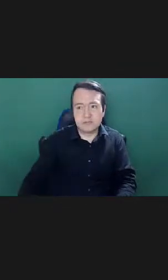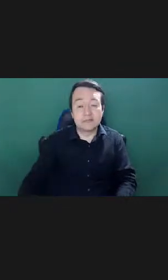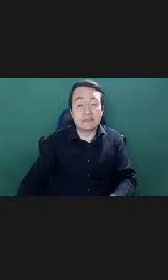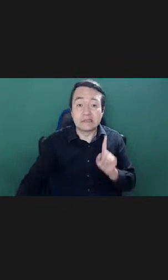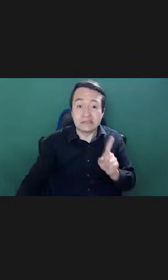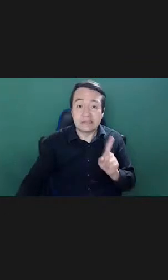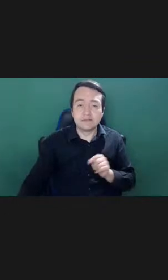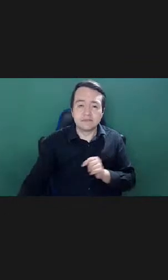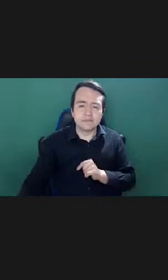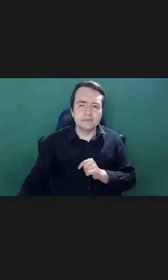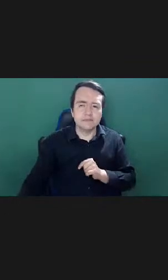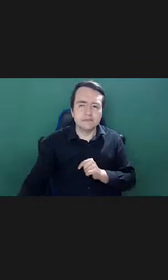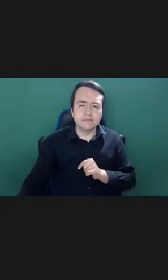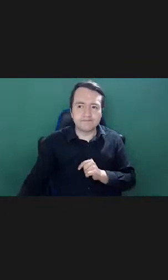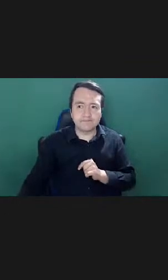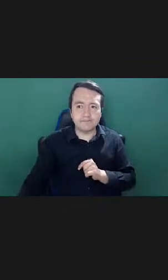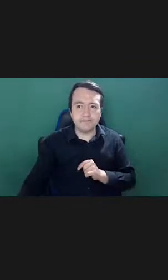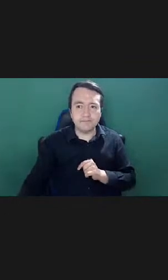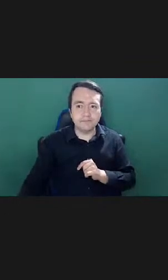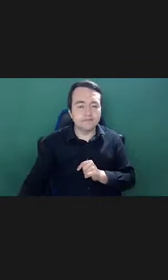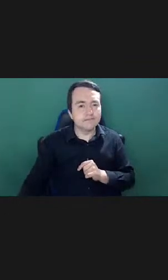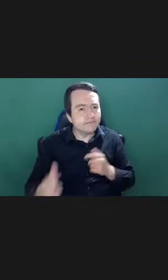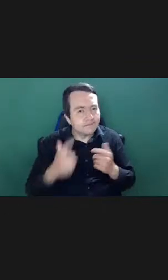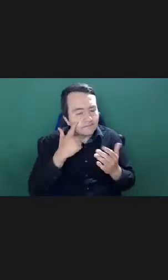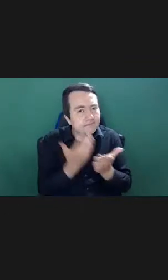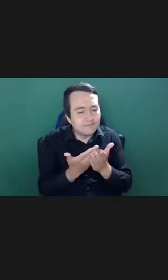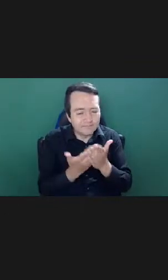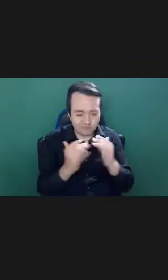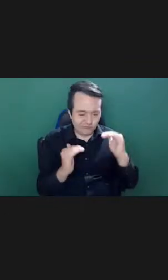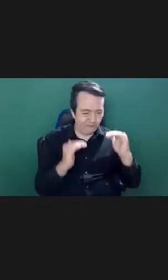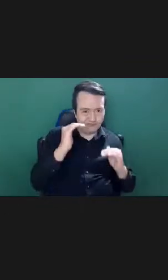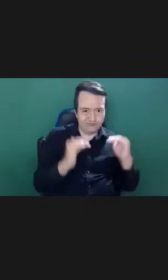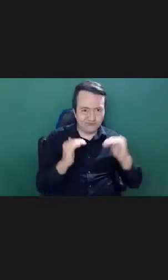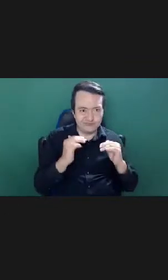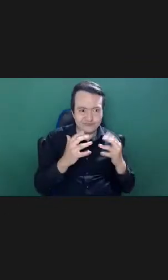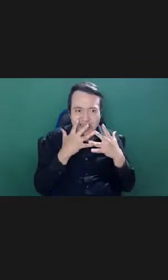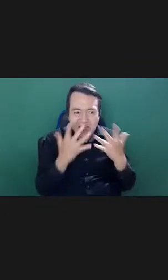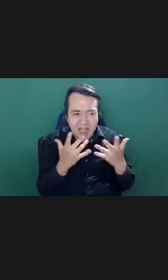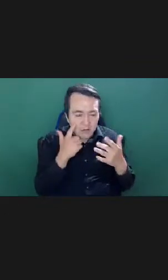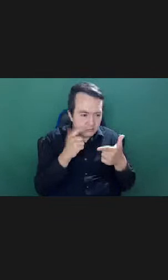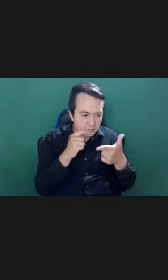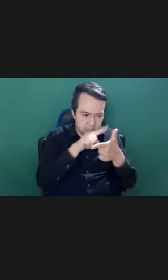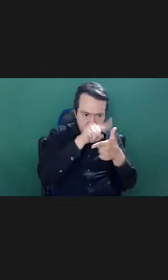disproportionate is the investment to the burden, meaning how many times does the burden